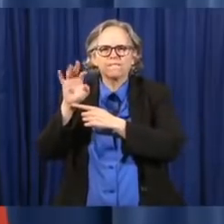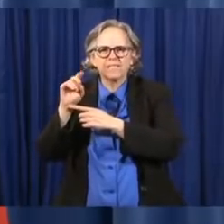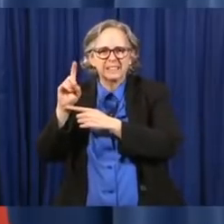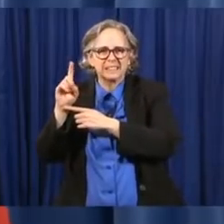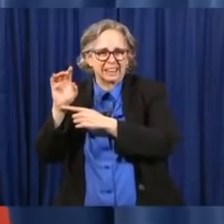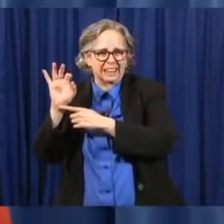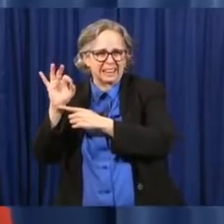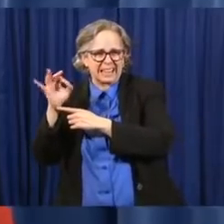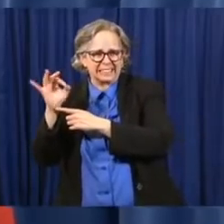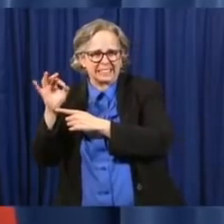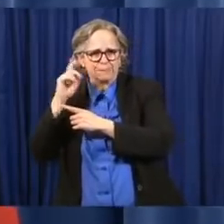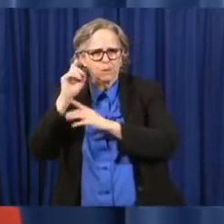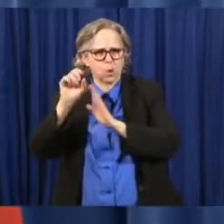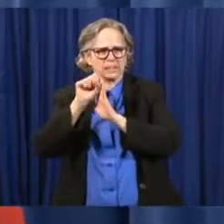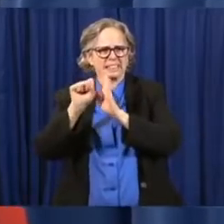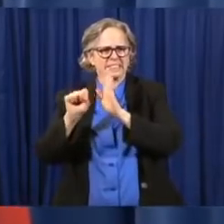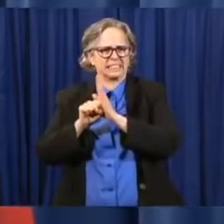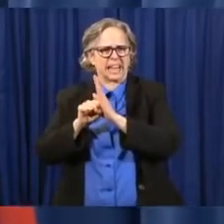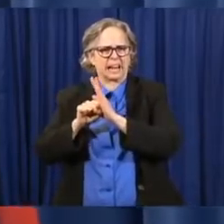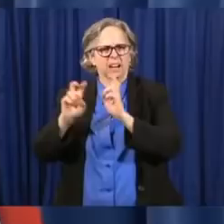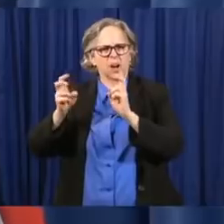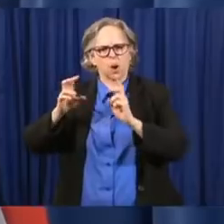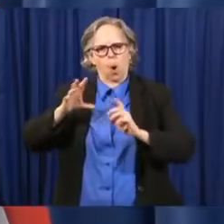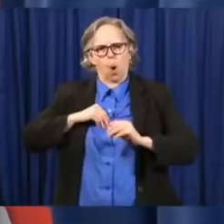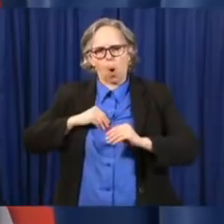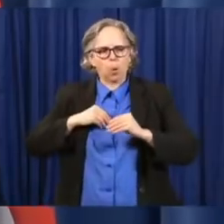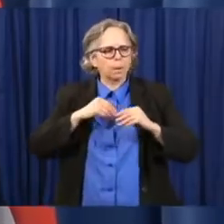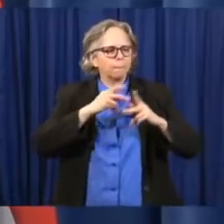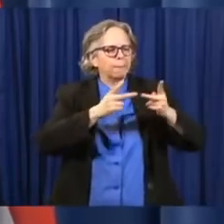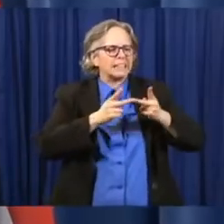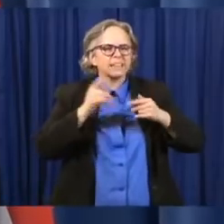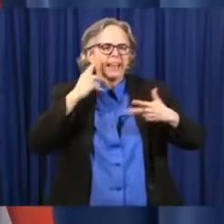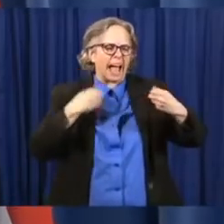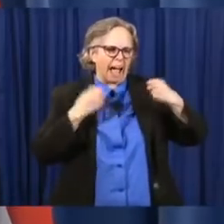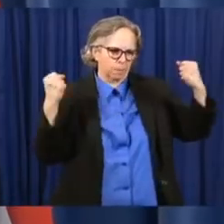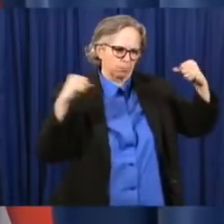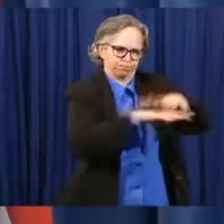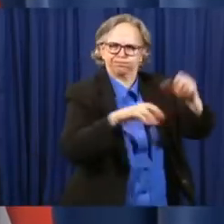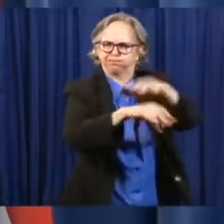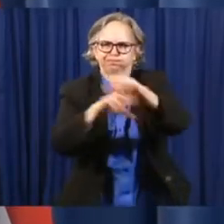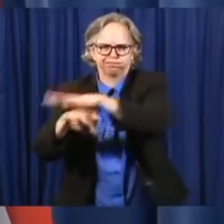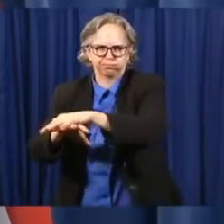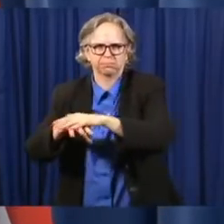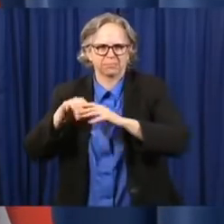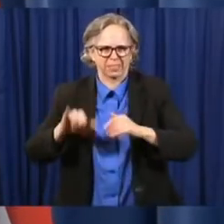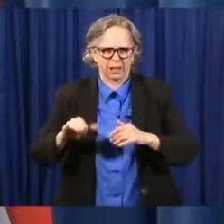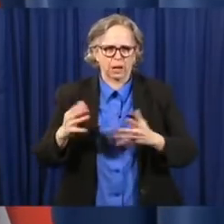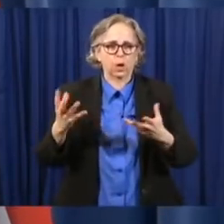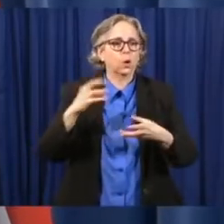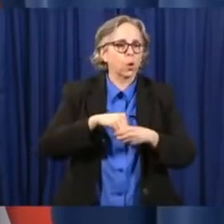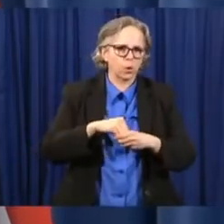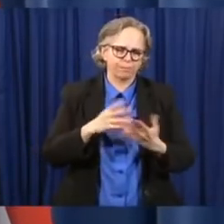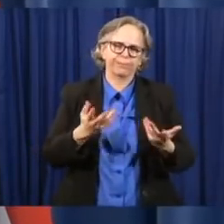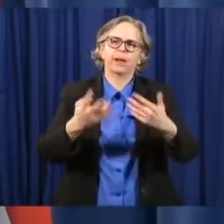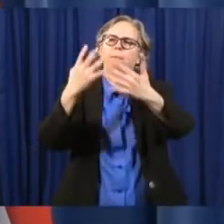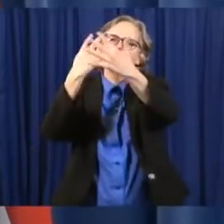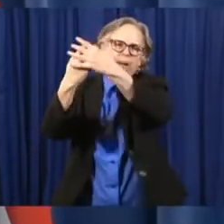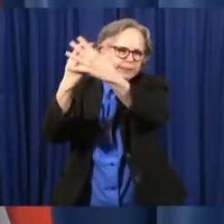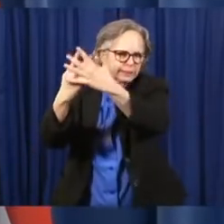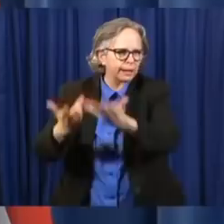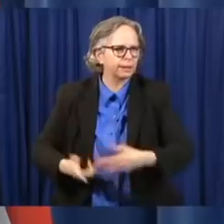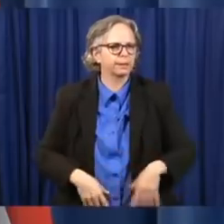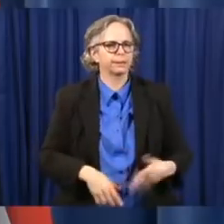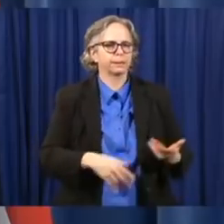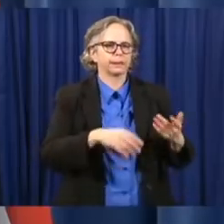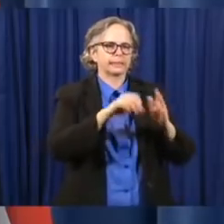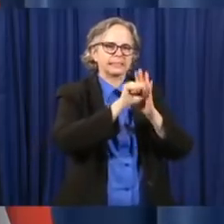state-owned congregate living centers. These would include our prisons, state psychiatric hospitals, our